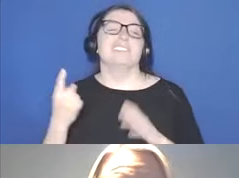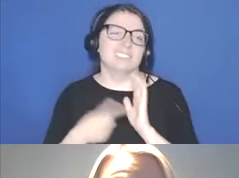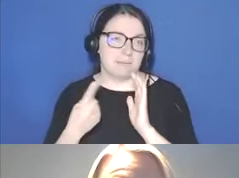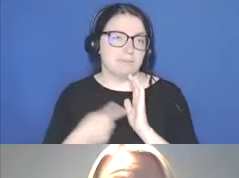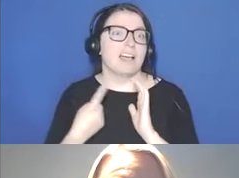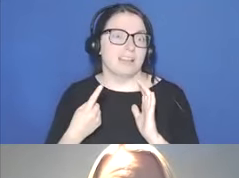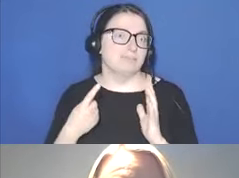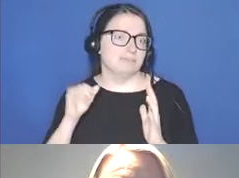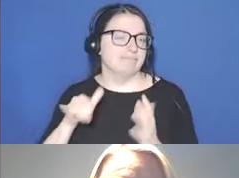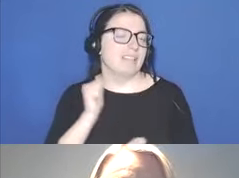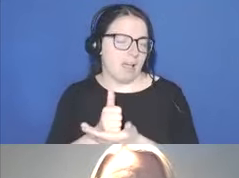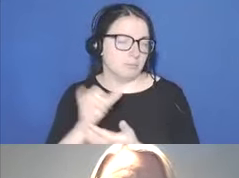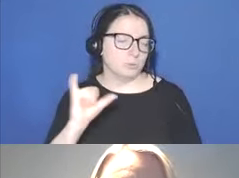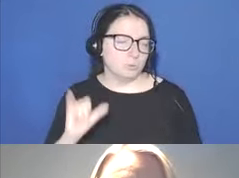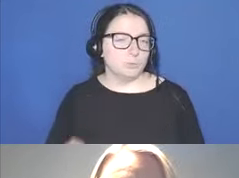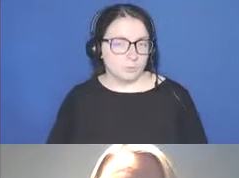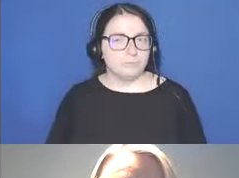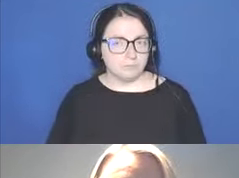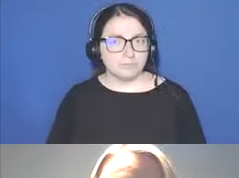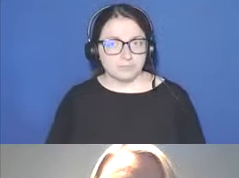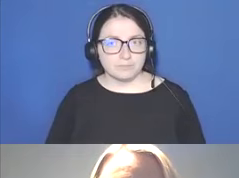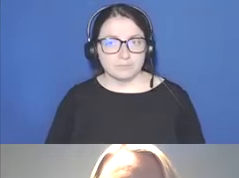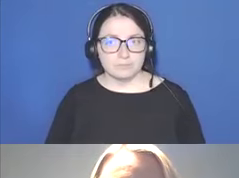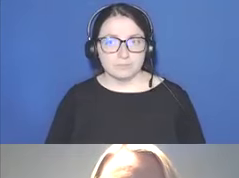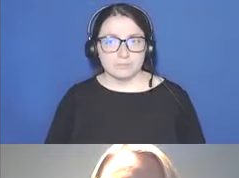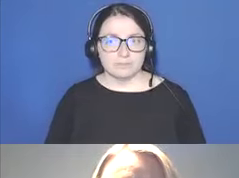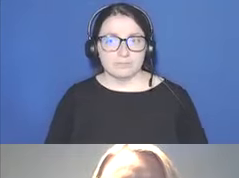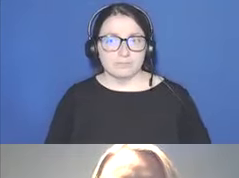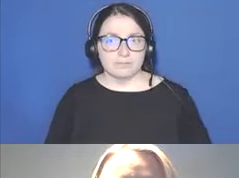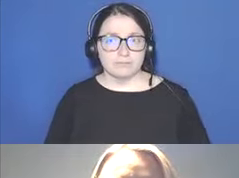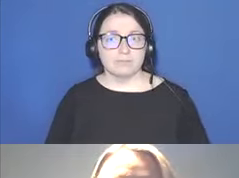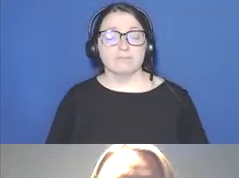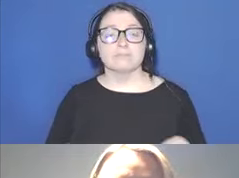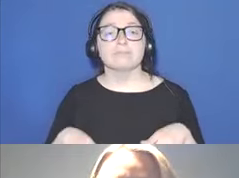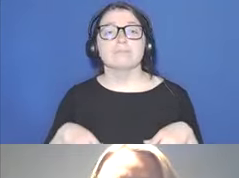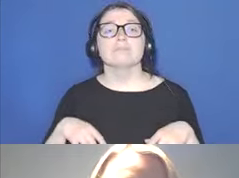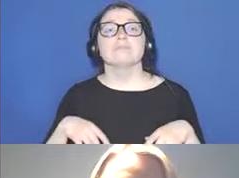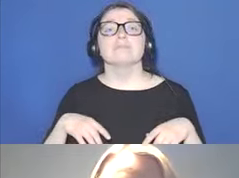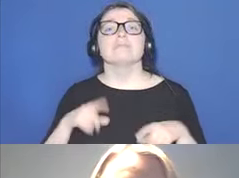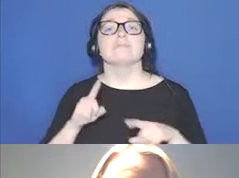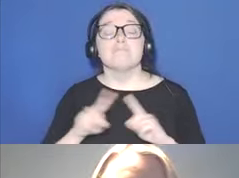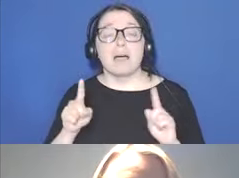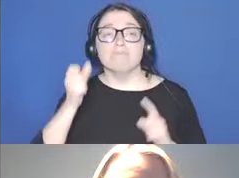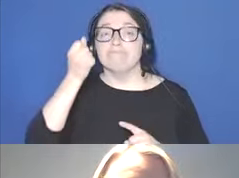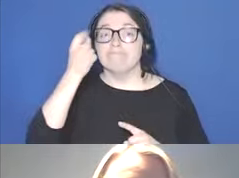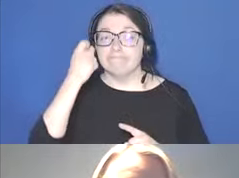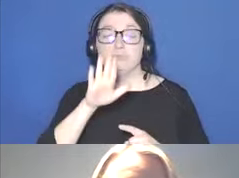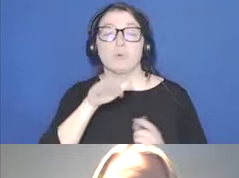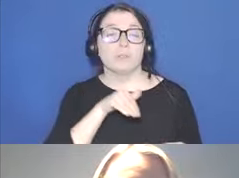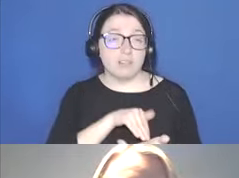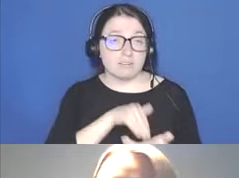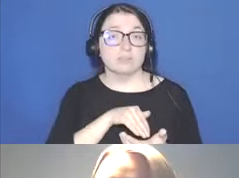parent advocate for their child to get the services that they want. But really, like your provider, your medical